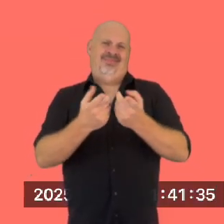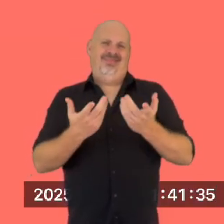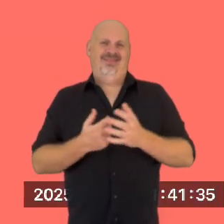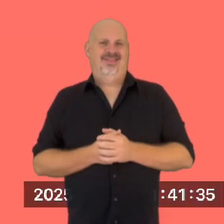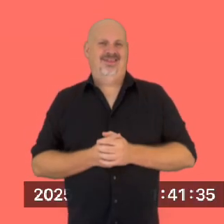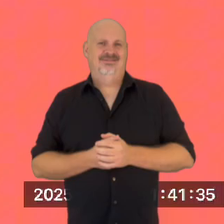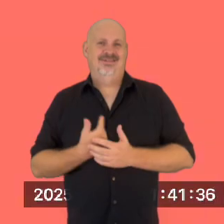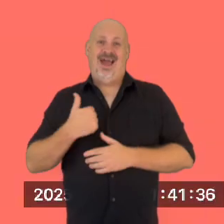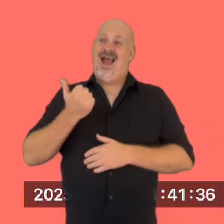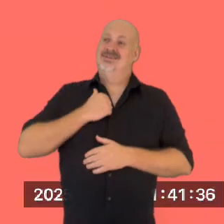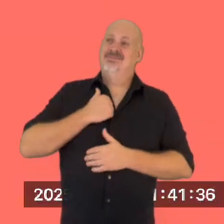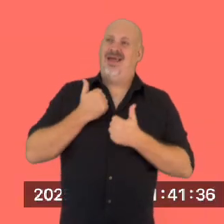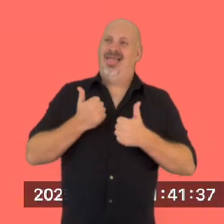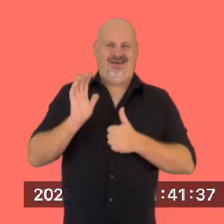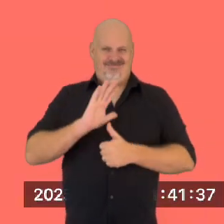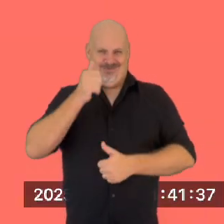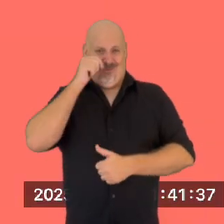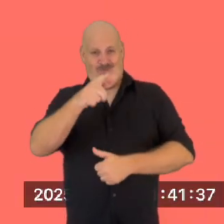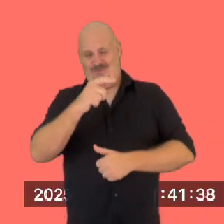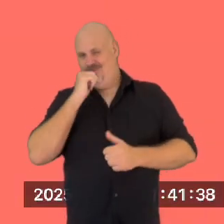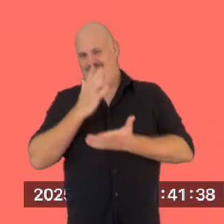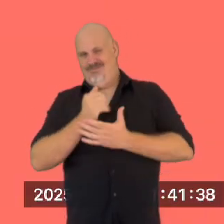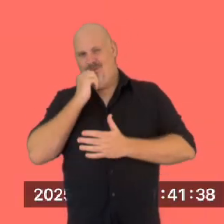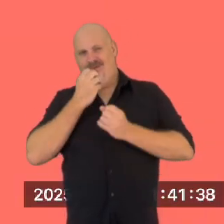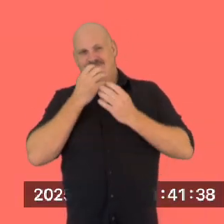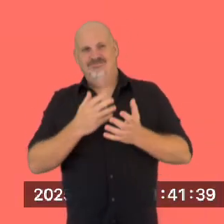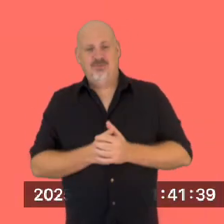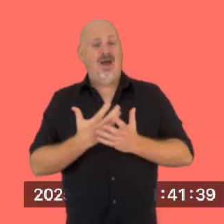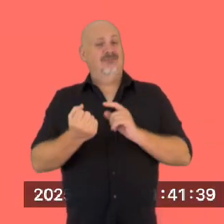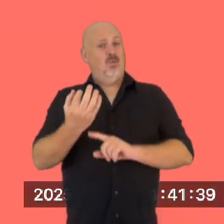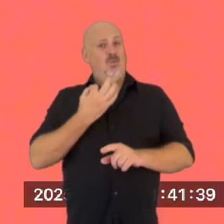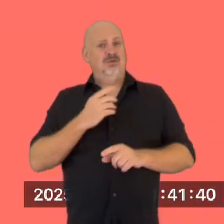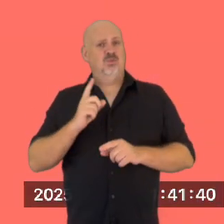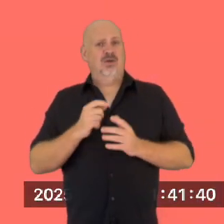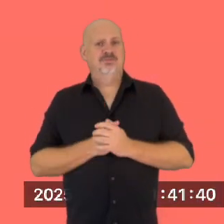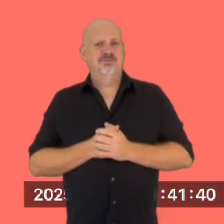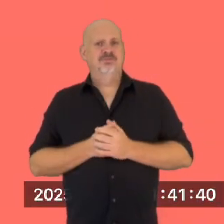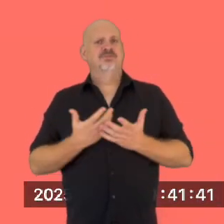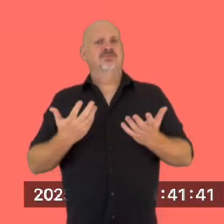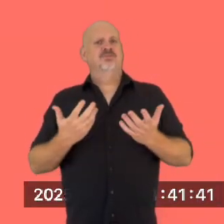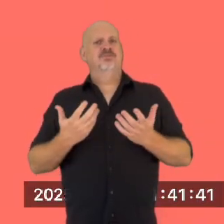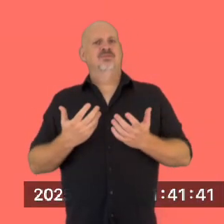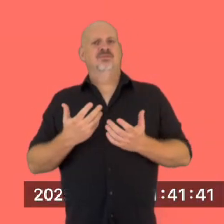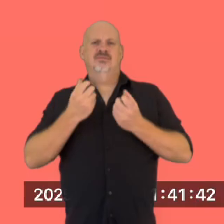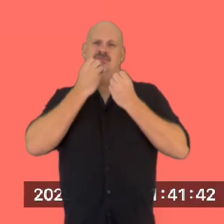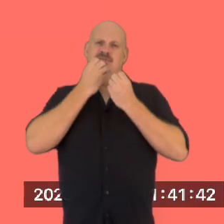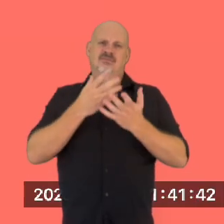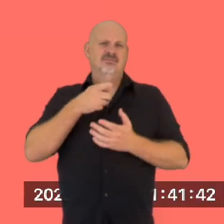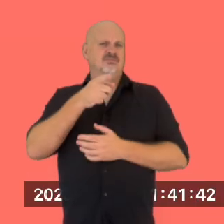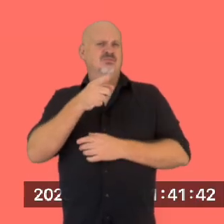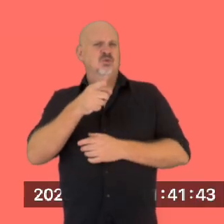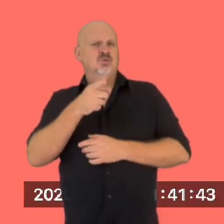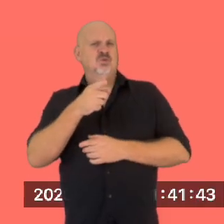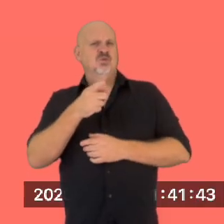course, a masterclass with Giles. We wouldn't expect any less. We have a question, which I think is quite amazing